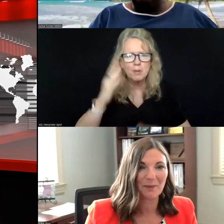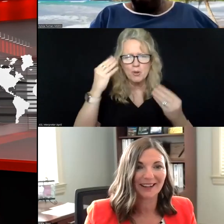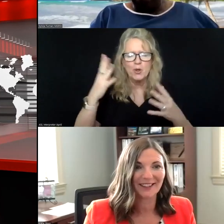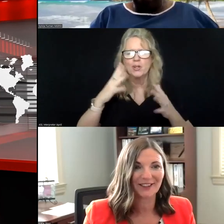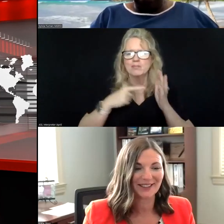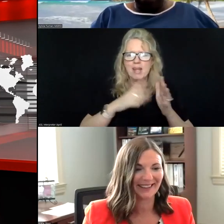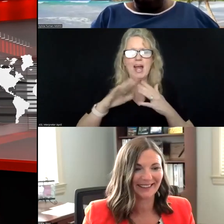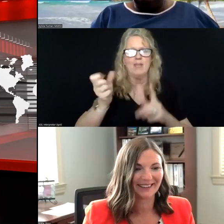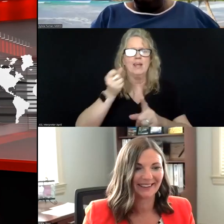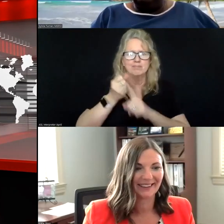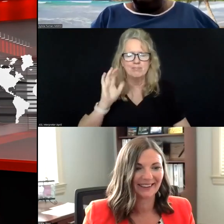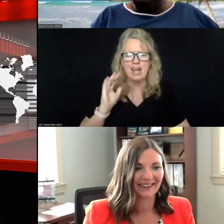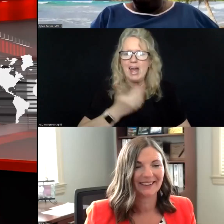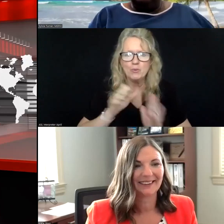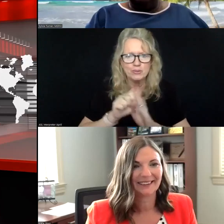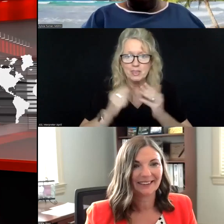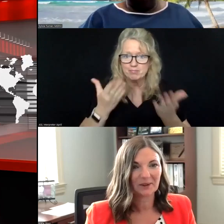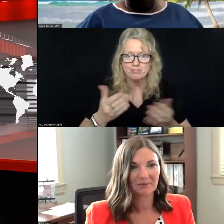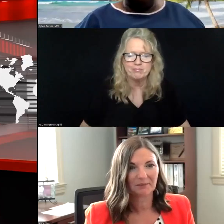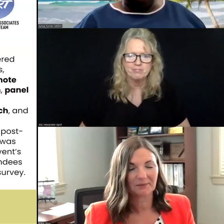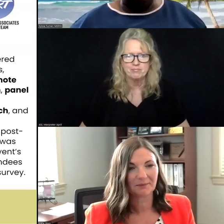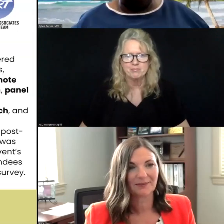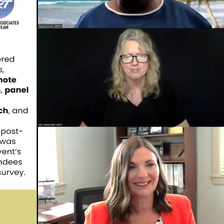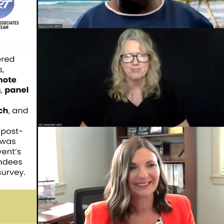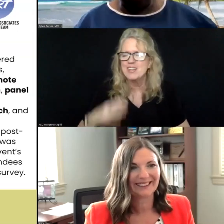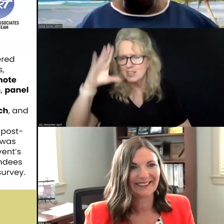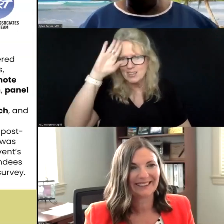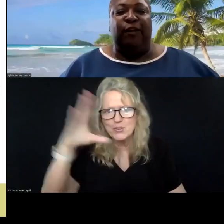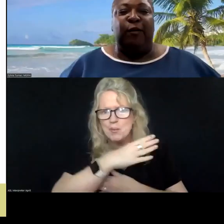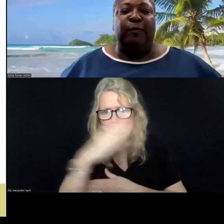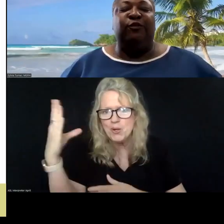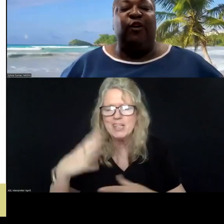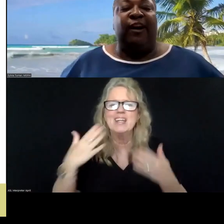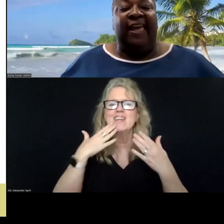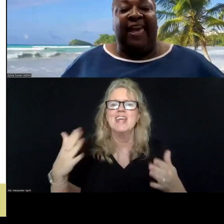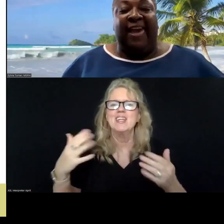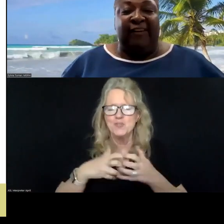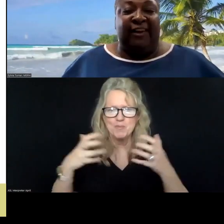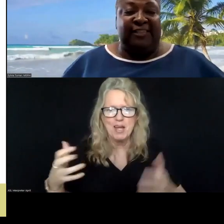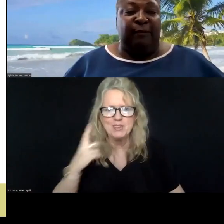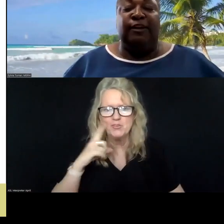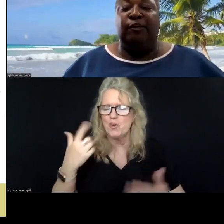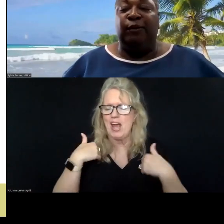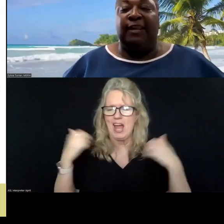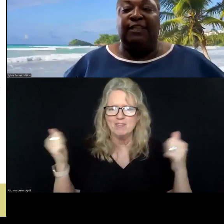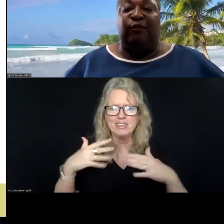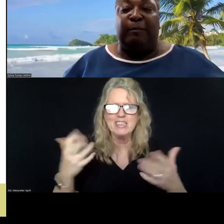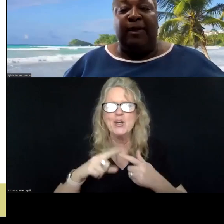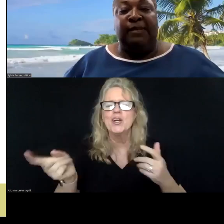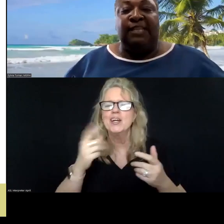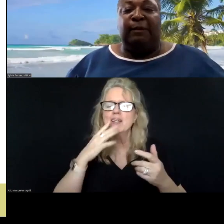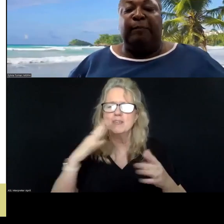how it's impacted our state. Good morning, and thank you very much for having us. I bring you